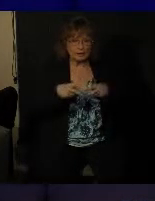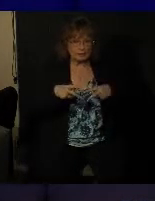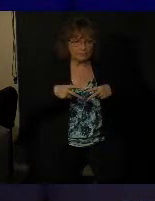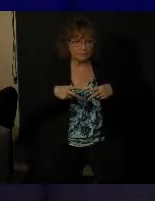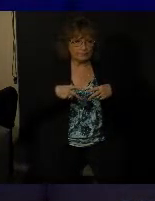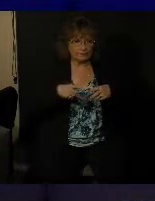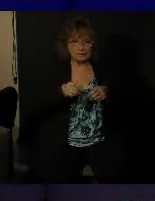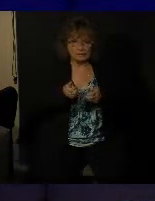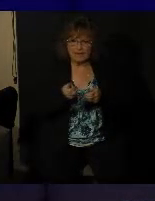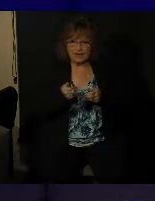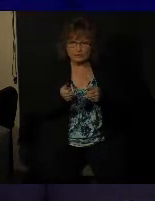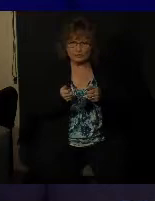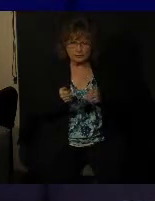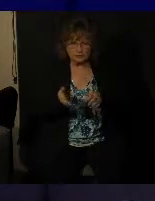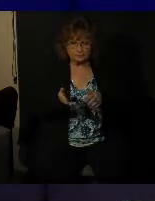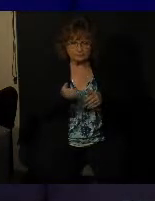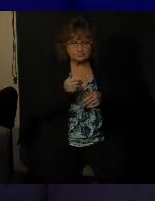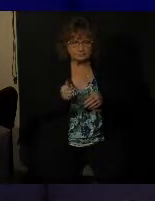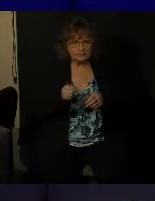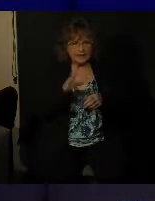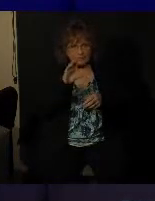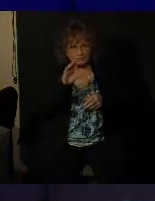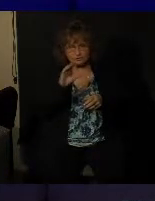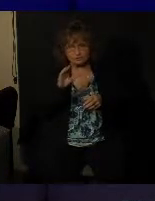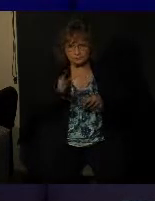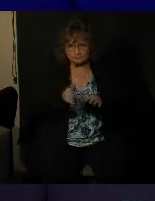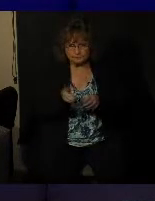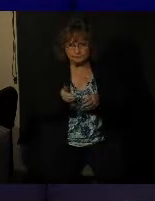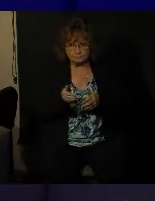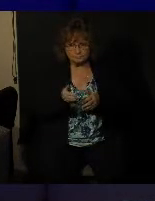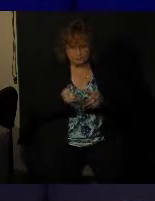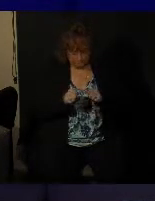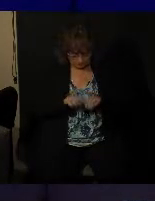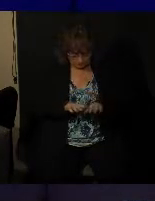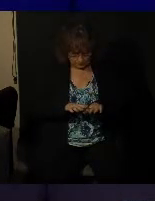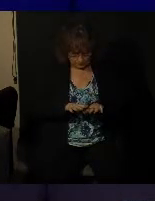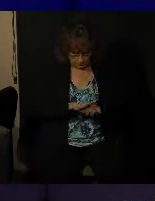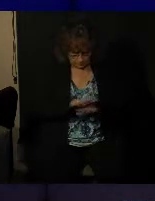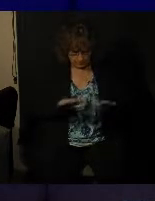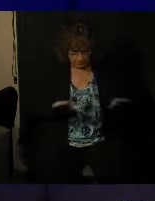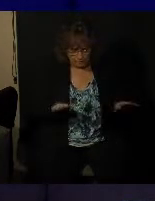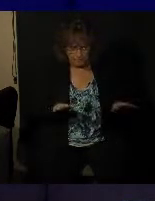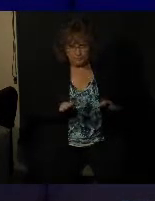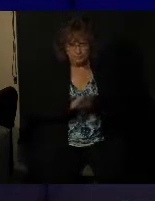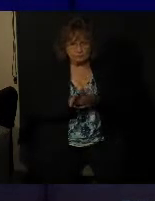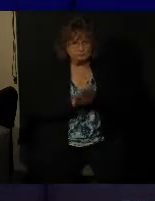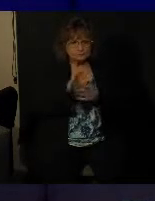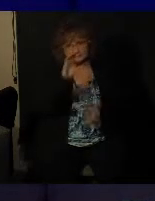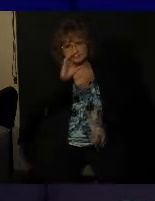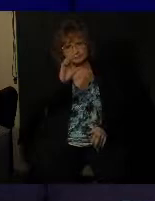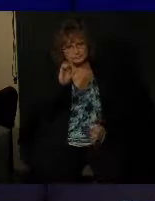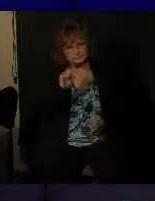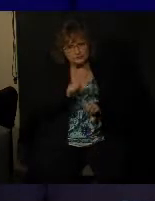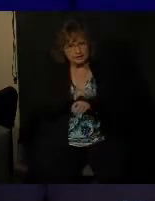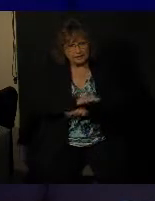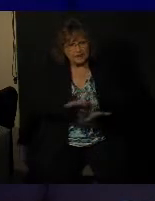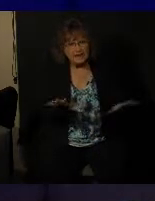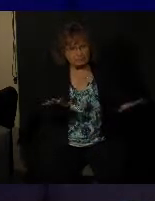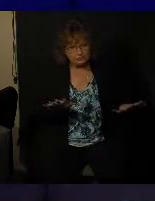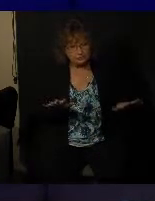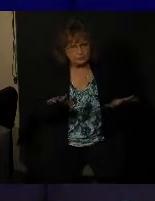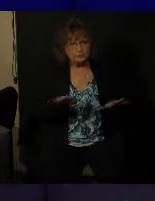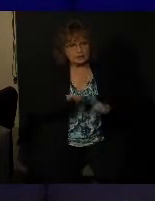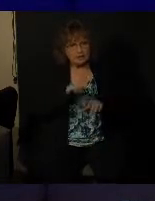Started caring and actually trying to get through the program instead of just doing the bare minimum and being lazy. Started working hard, started doing good in